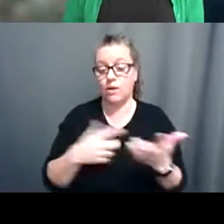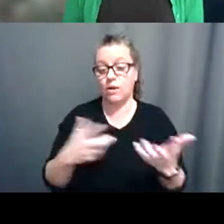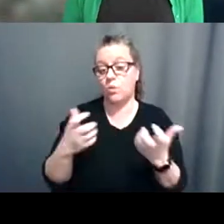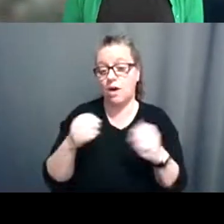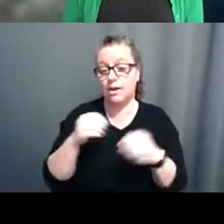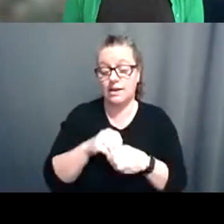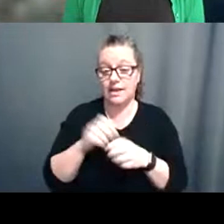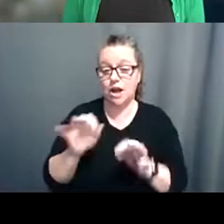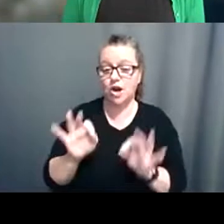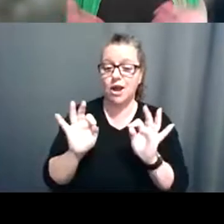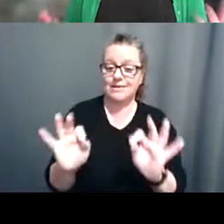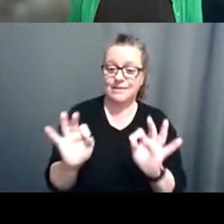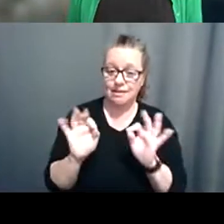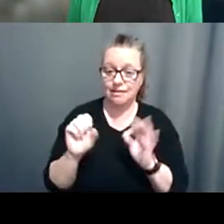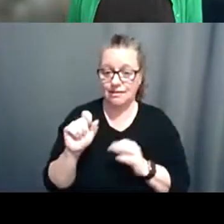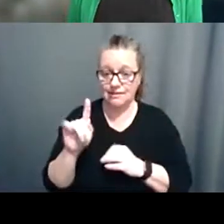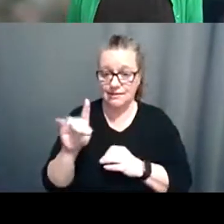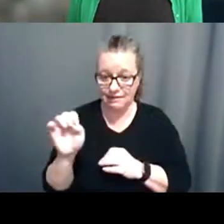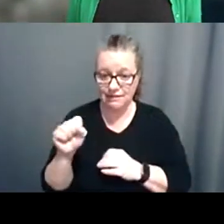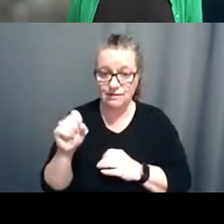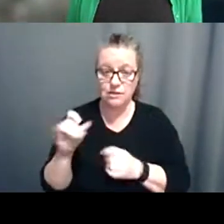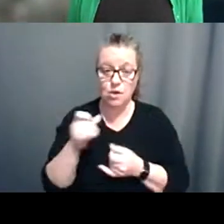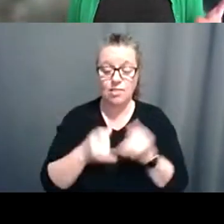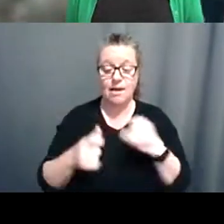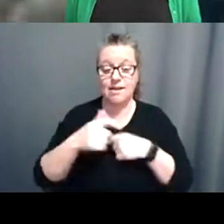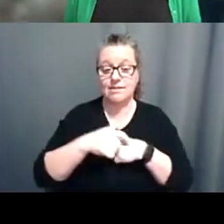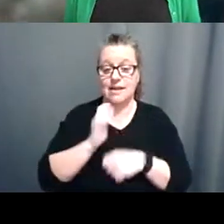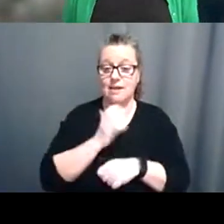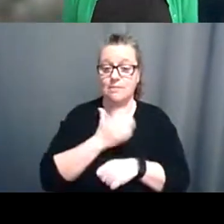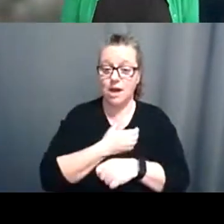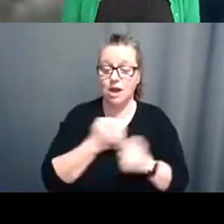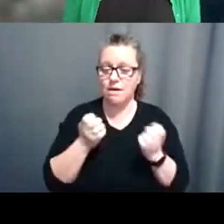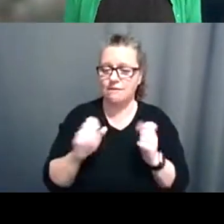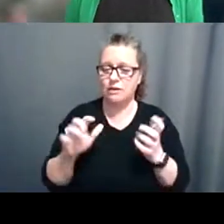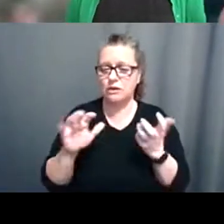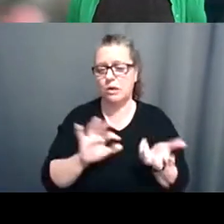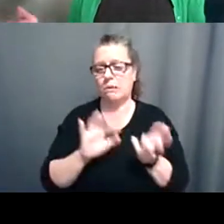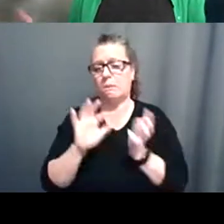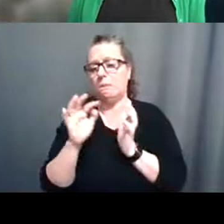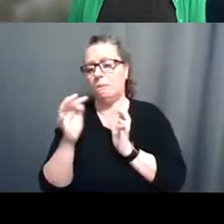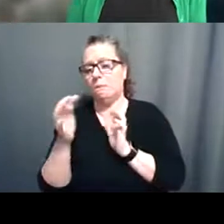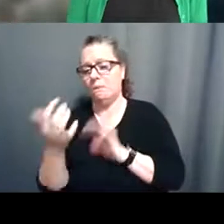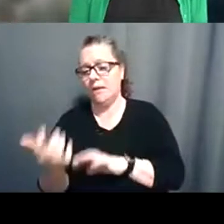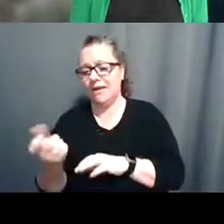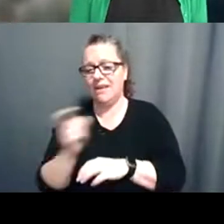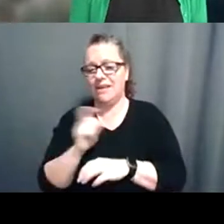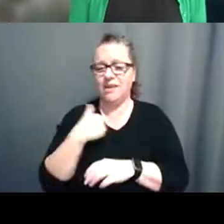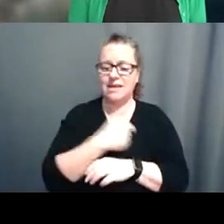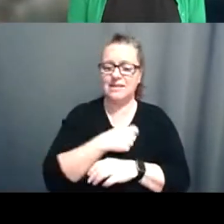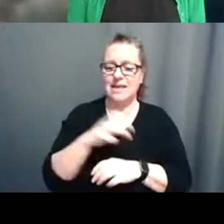state. So last time, our efforts were a bit jumbled, giving us that medieval country manor